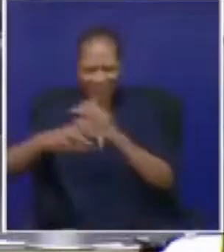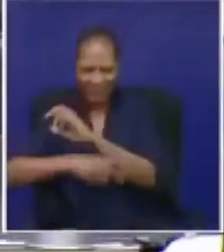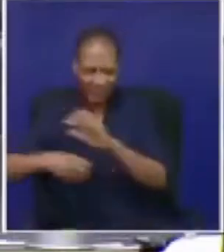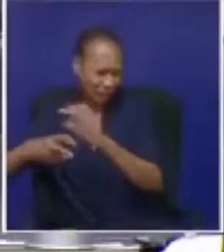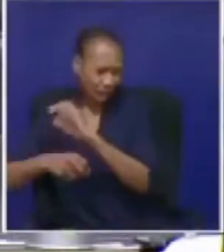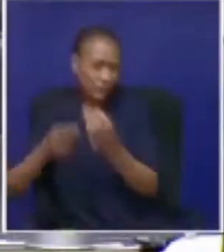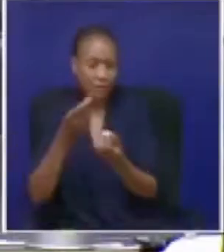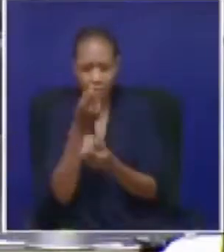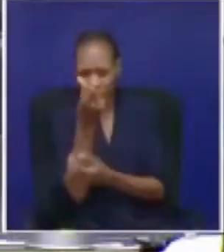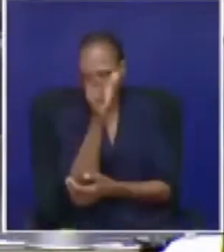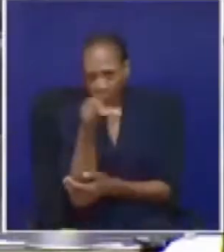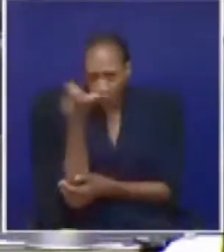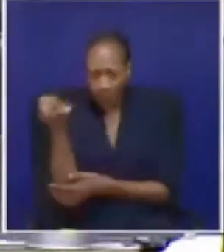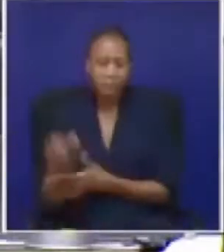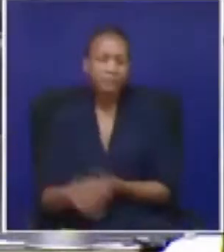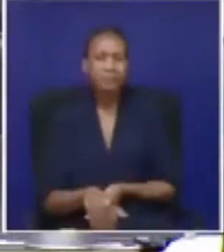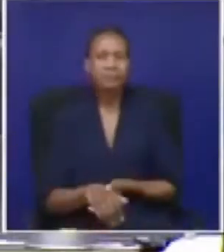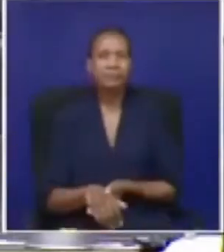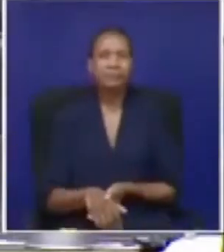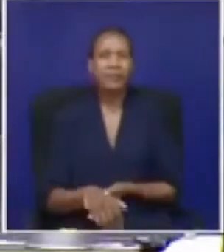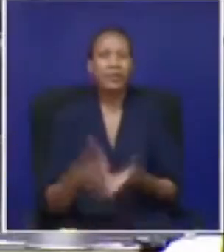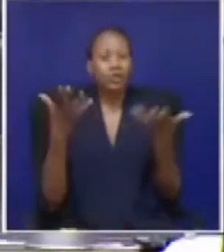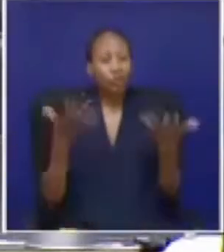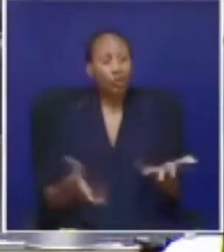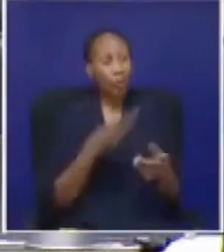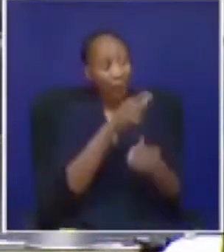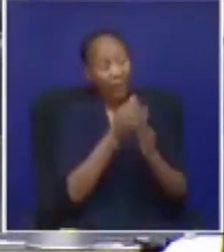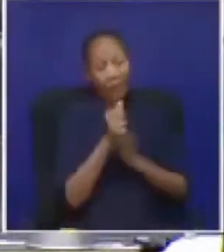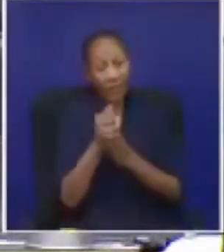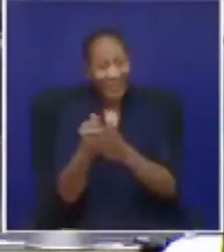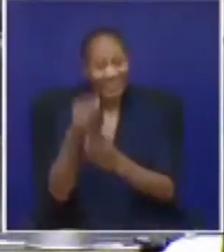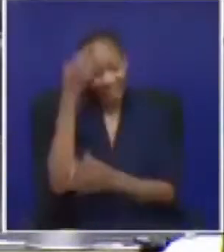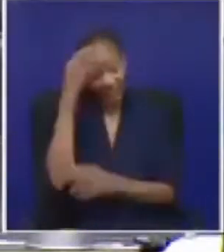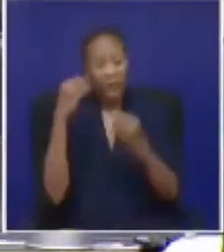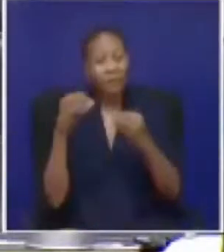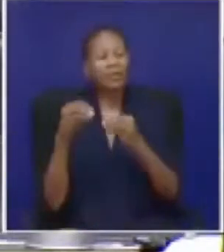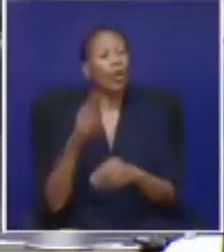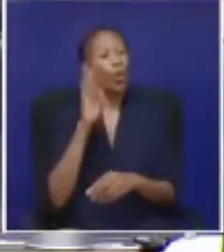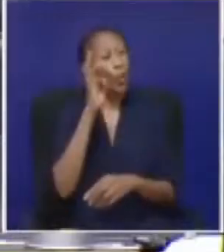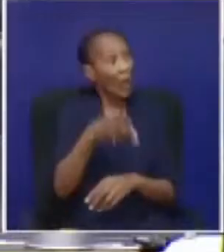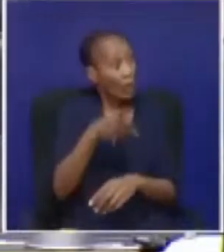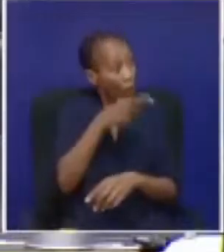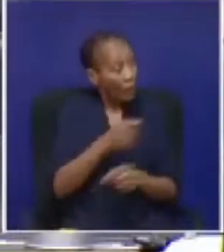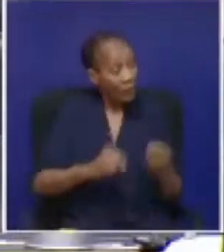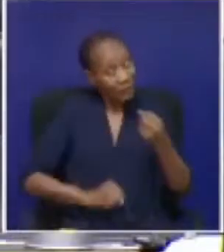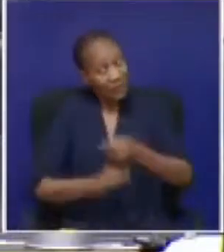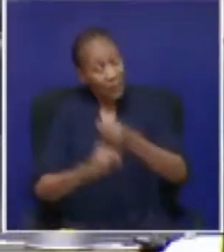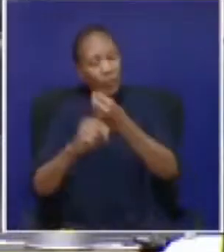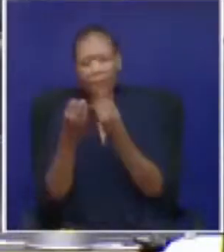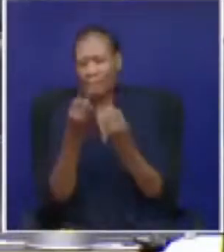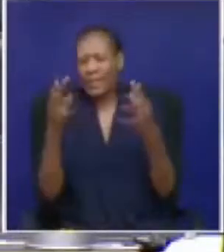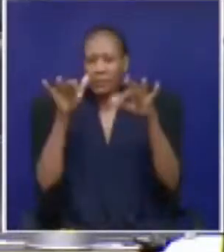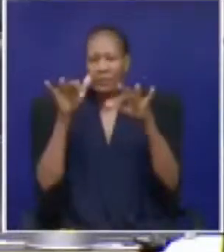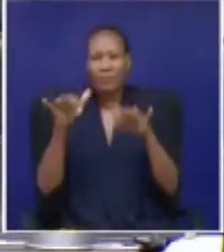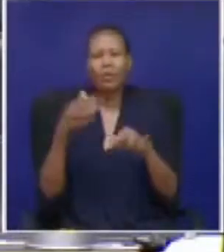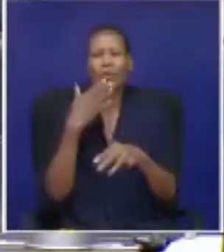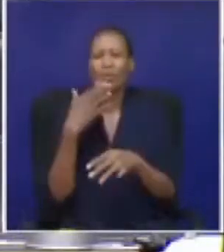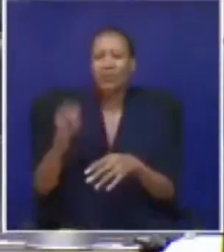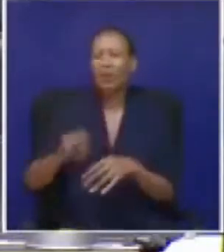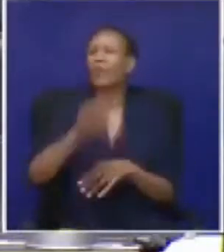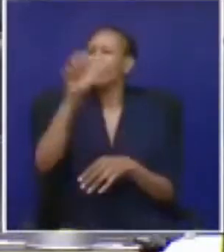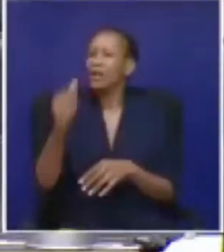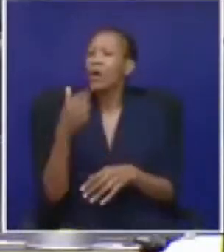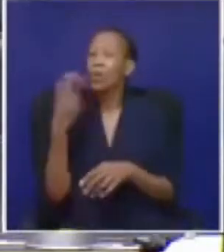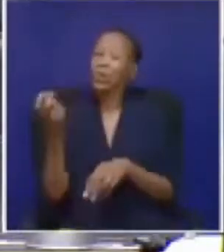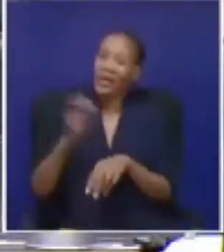mansions and vehicles, as you know. Leading government's business, will you stand with the millions of poor South Africans that need a leg up, or will you